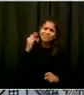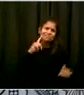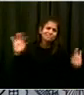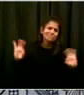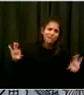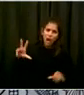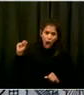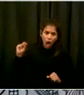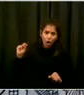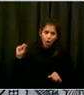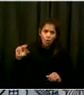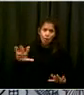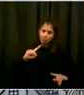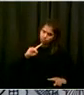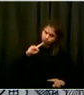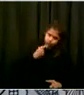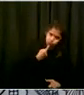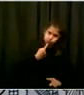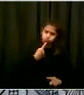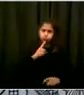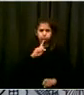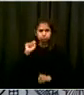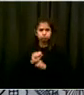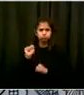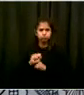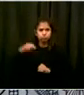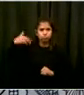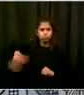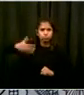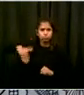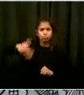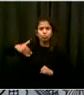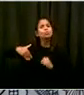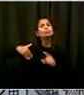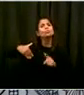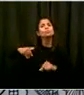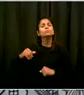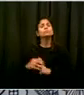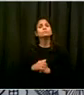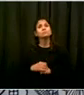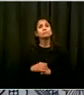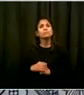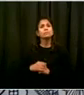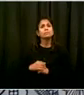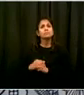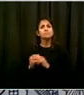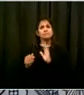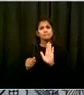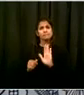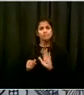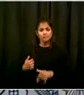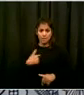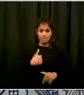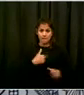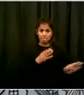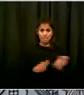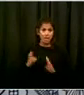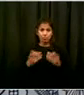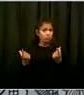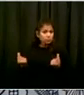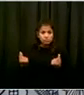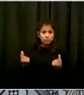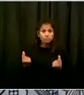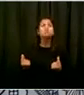Now, I understand that there are people who disagree with this plan, and it is a democracy. We appreciate there's always going to